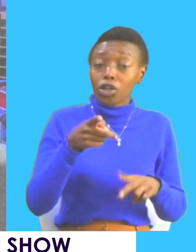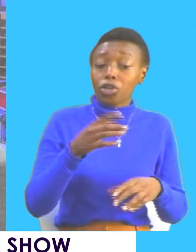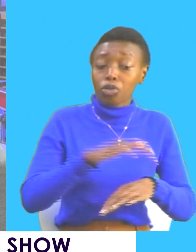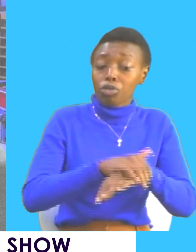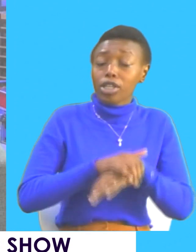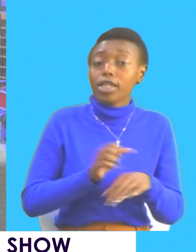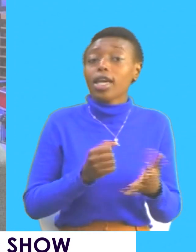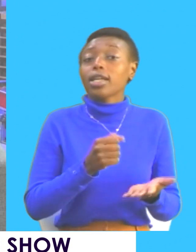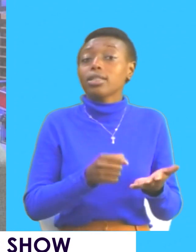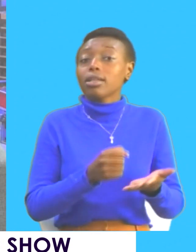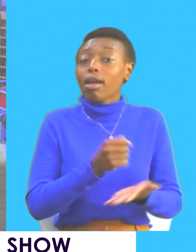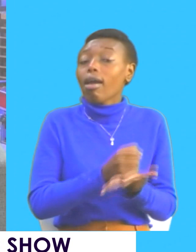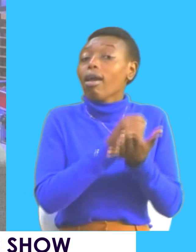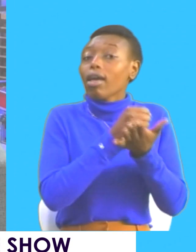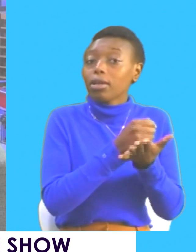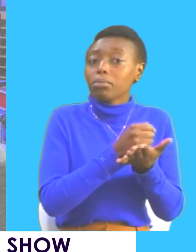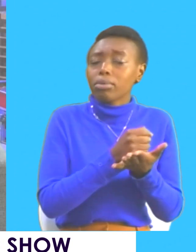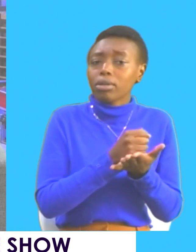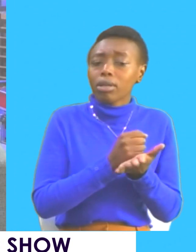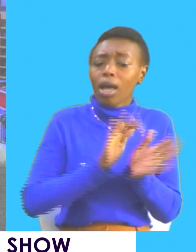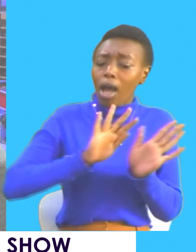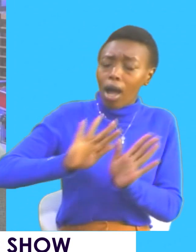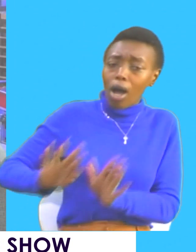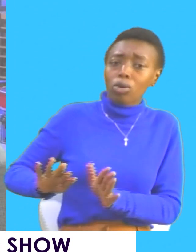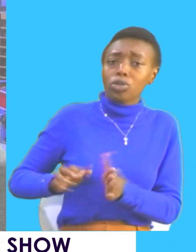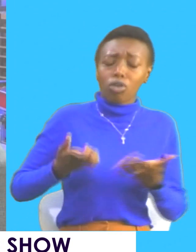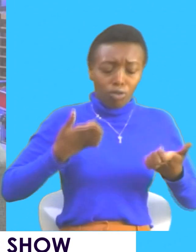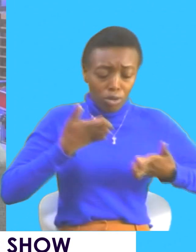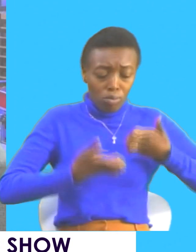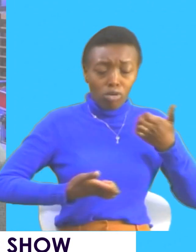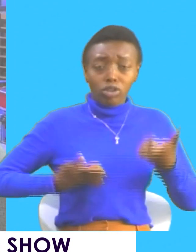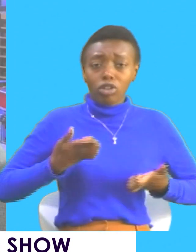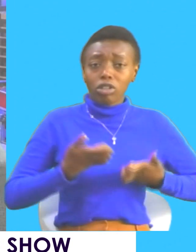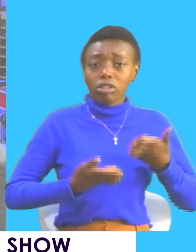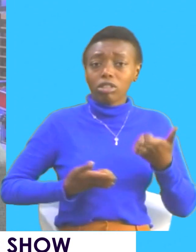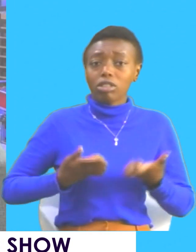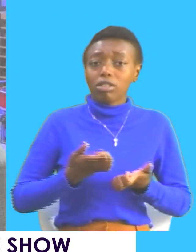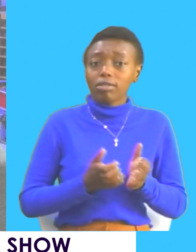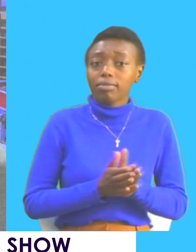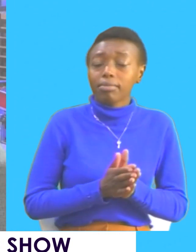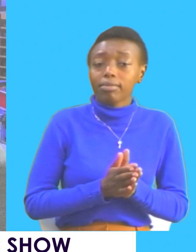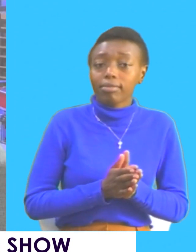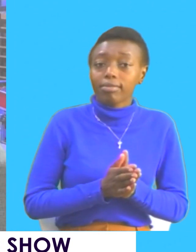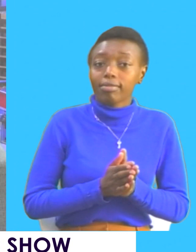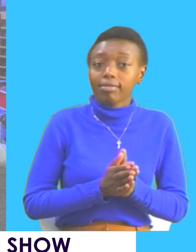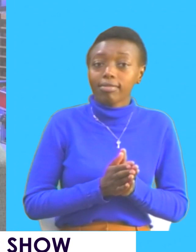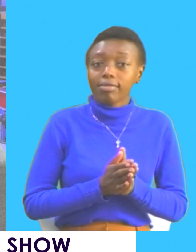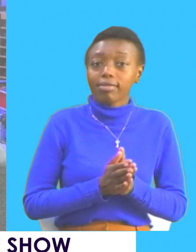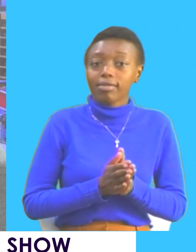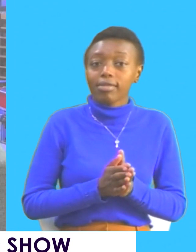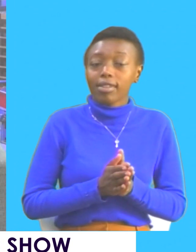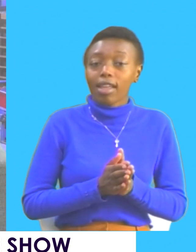Excellent relationships stem out of emotional intelligence. Did you know that? It is out of stirring the gifting in